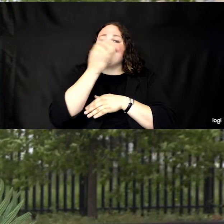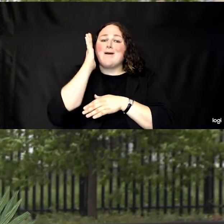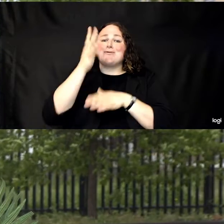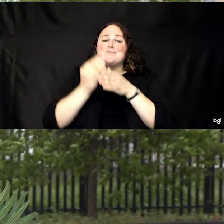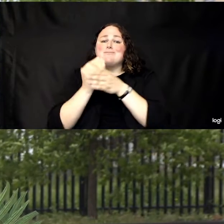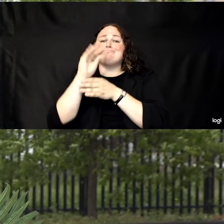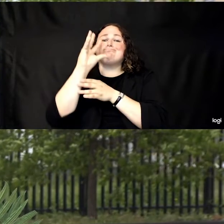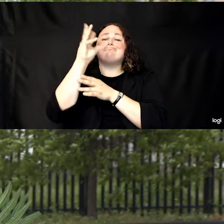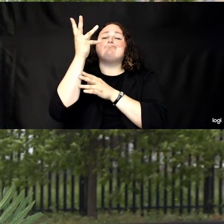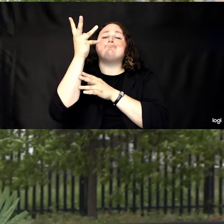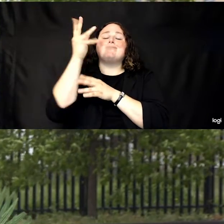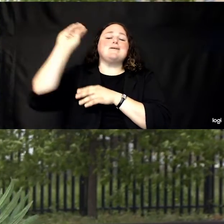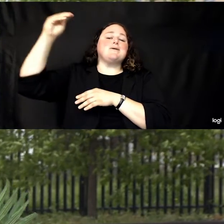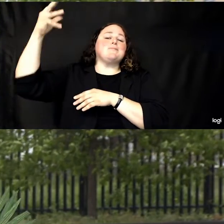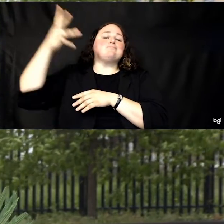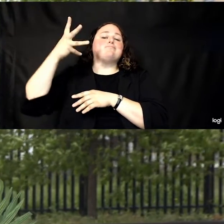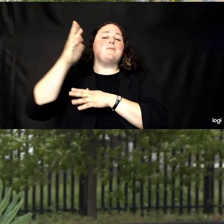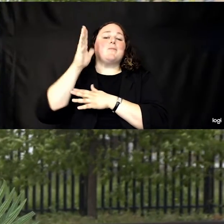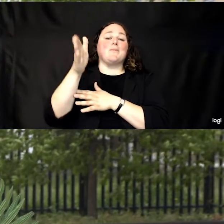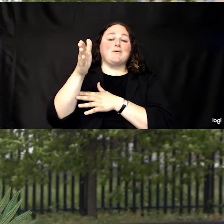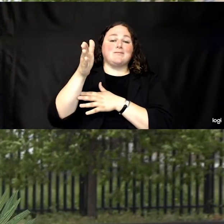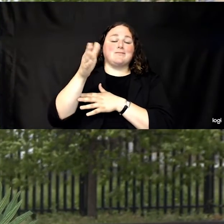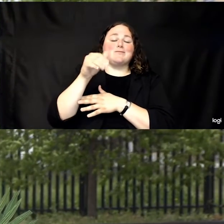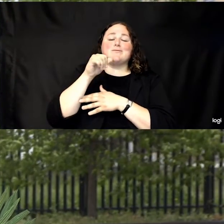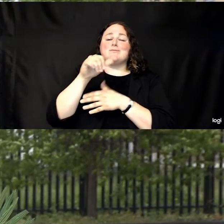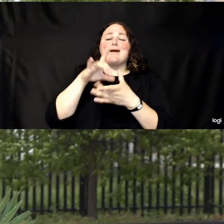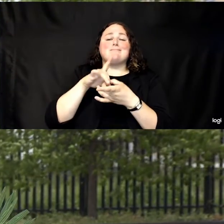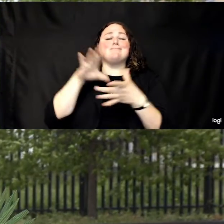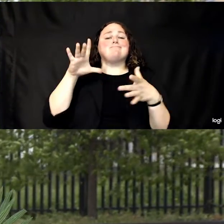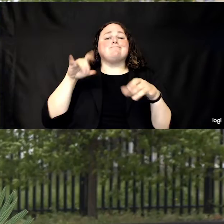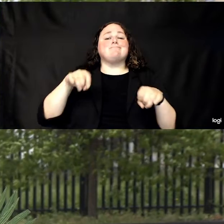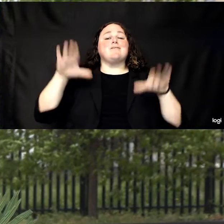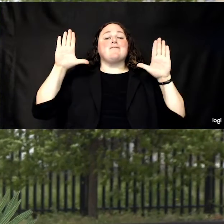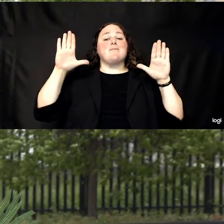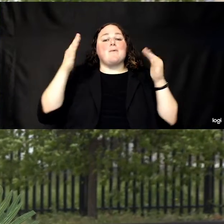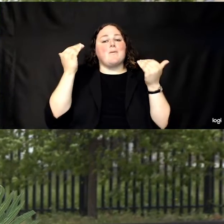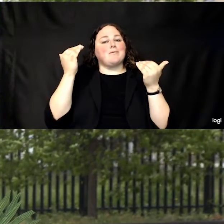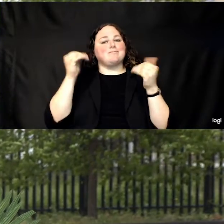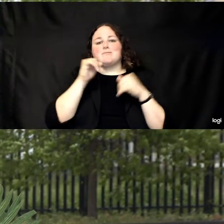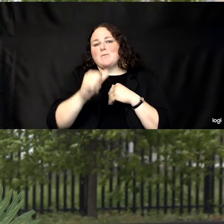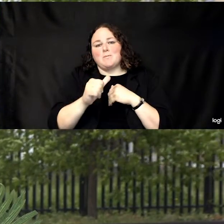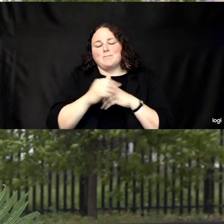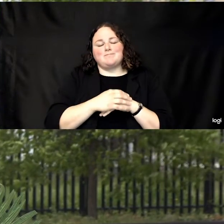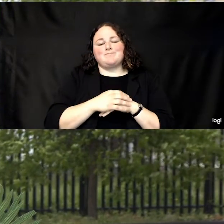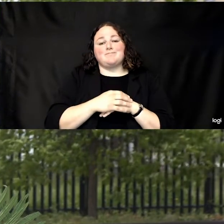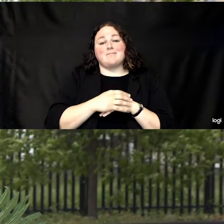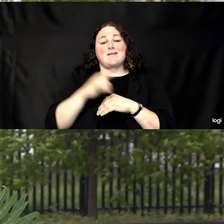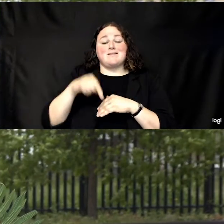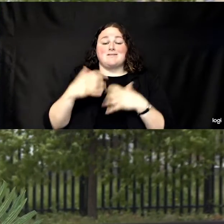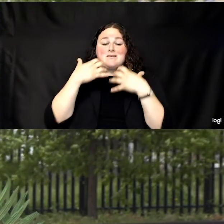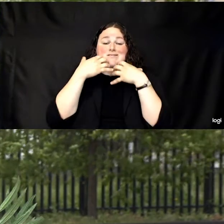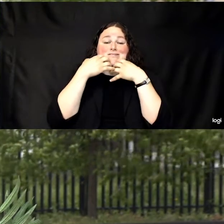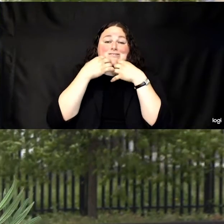We must not lose hope, but rather let us remember these moments and never take them for granted. We must remember